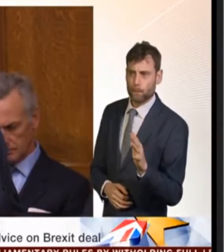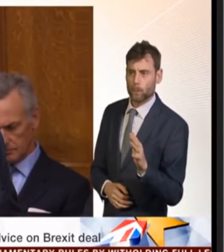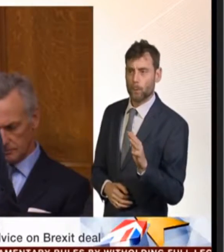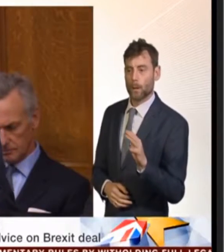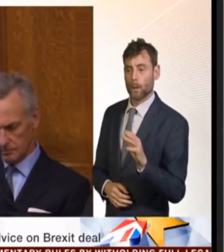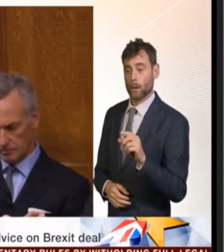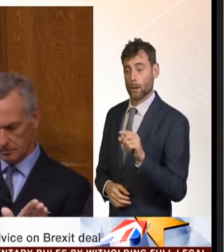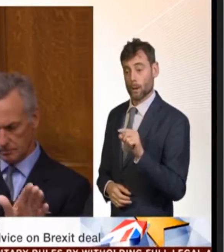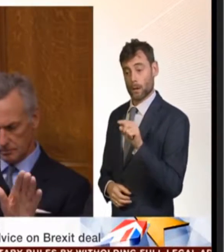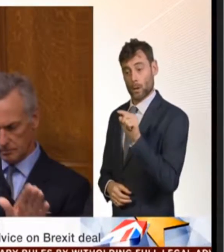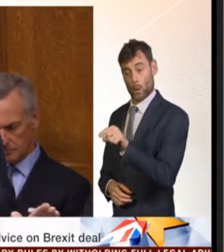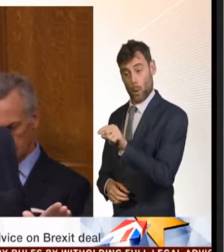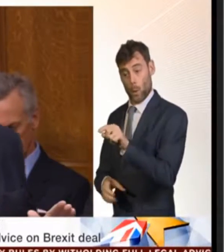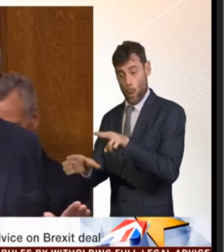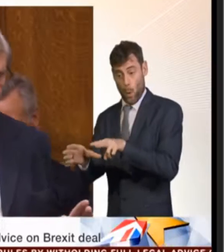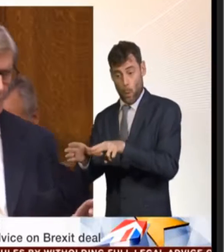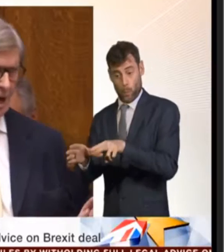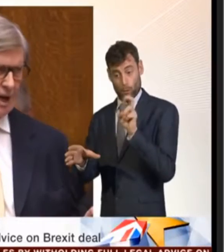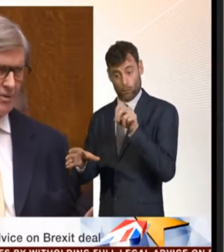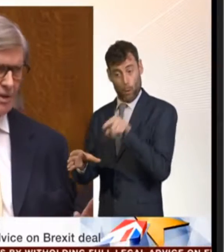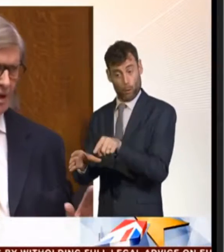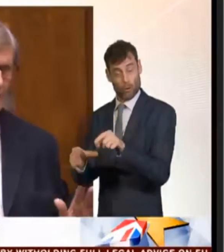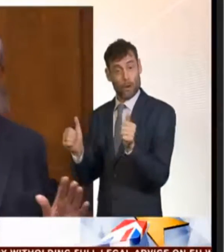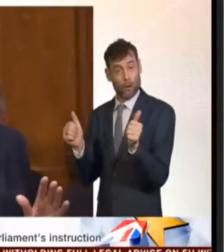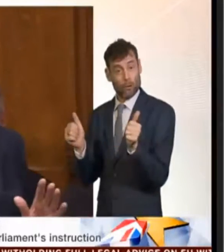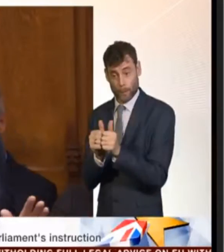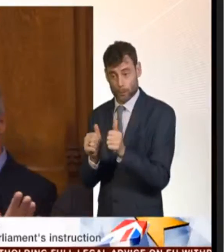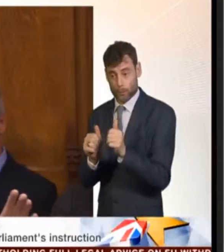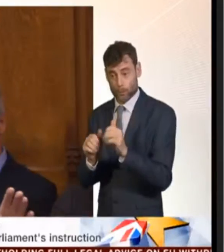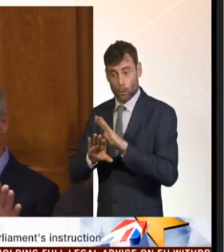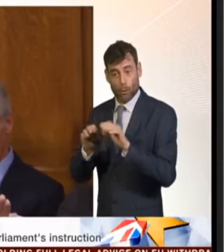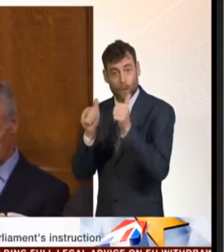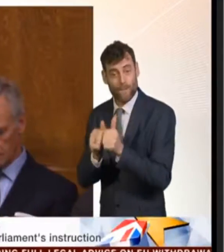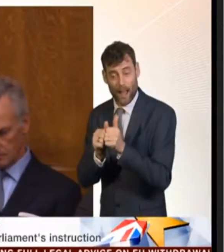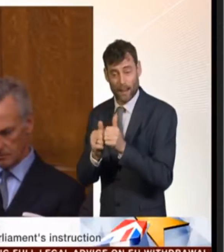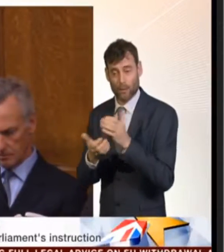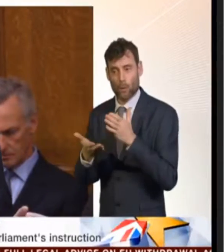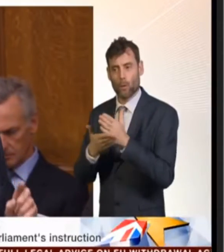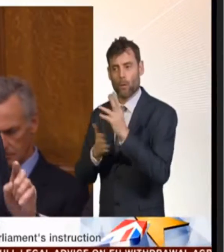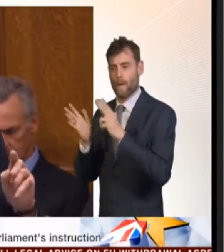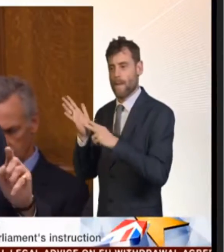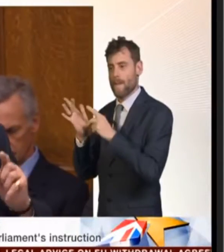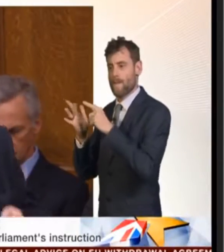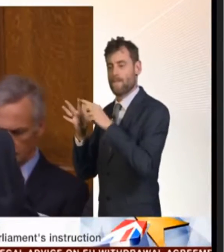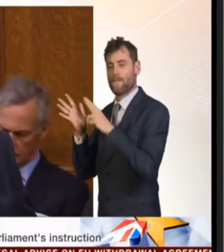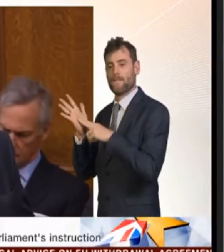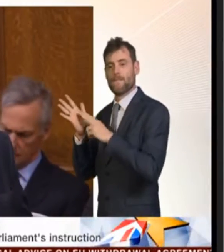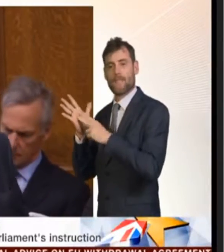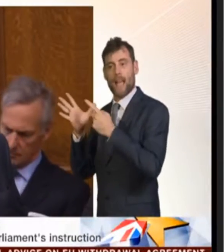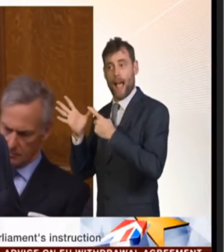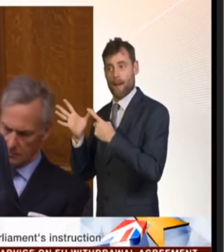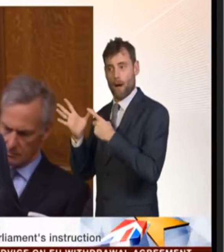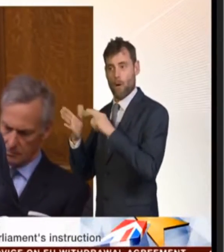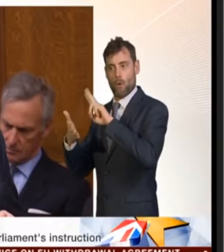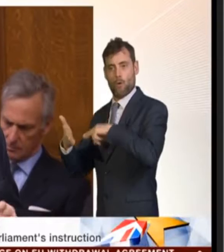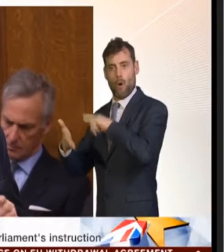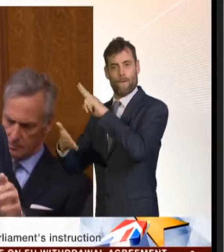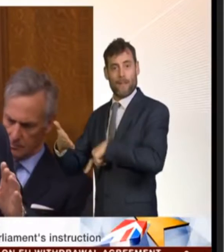withdrawal agreement itself is invalid under the Vienna Convention, because a